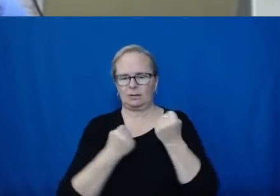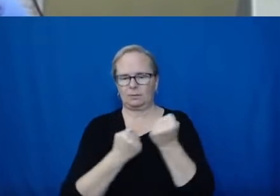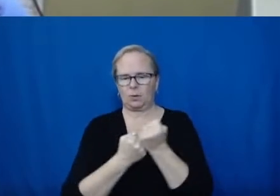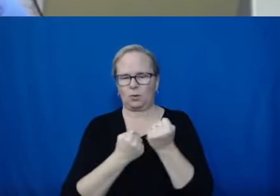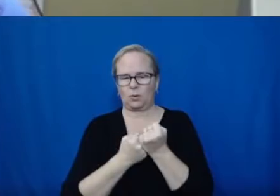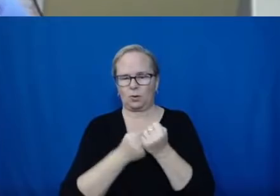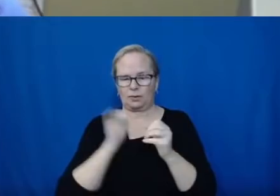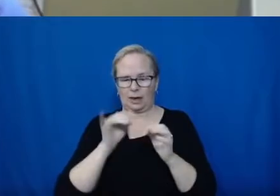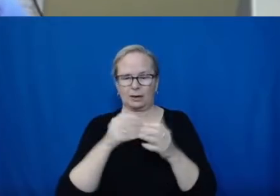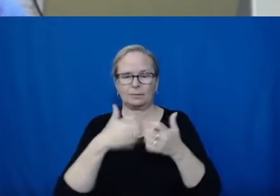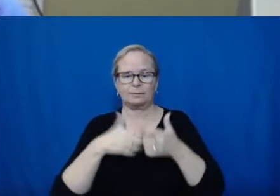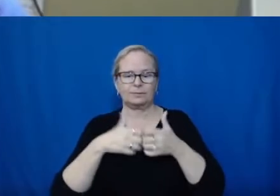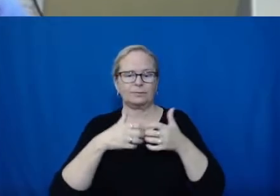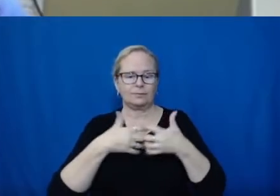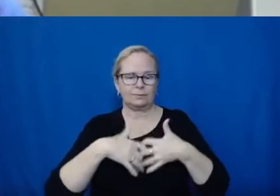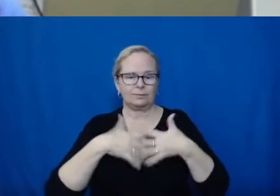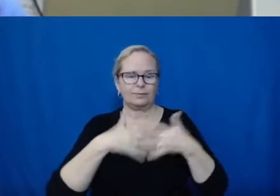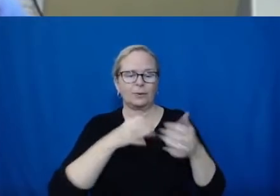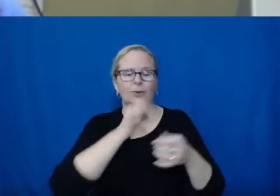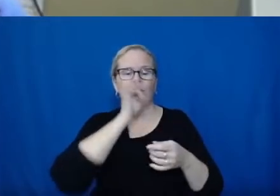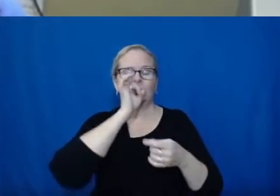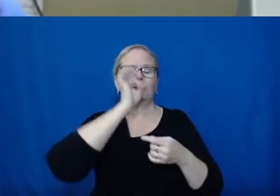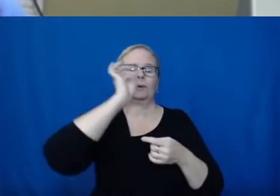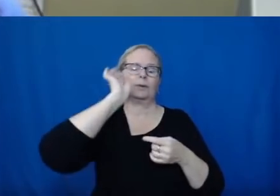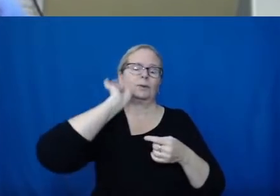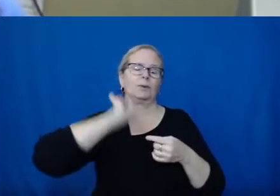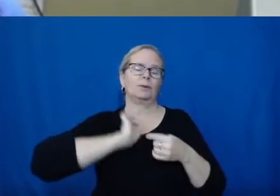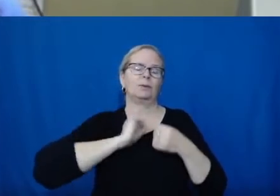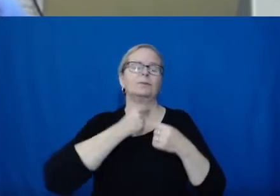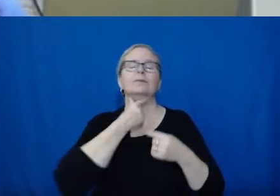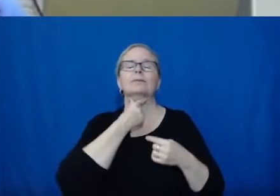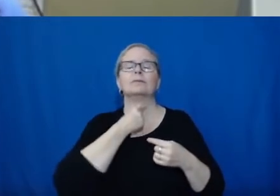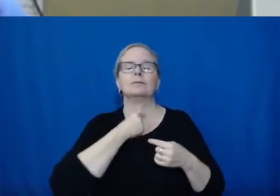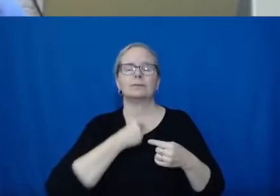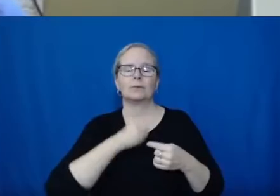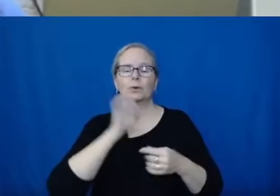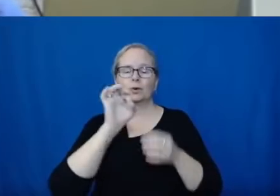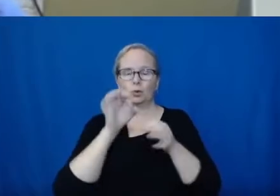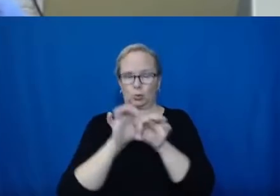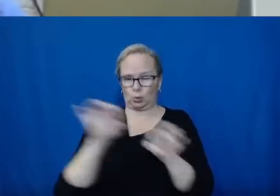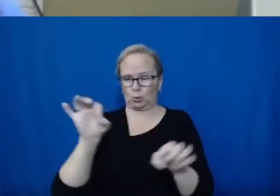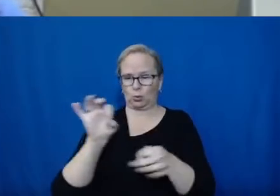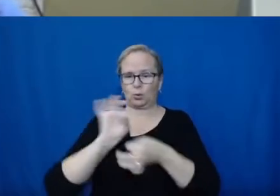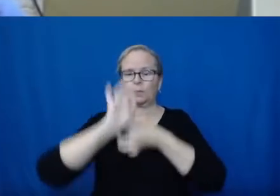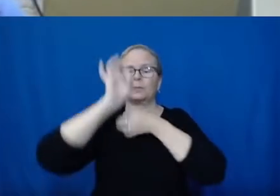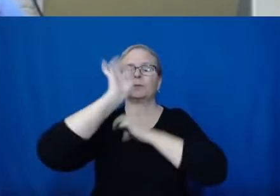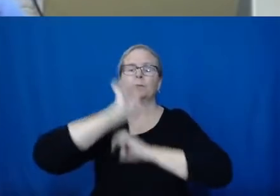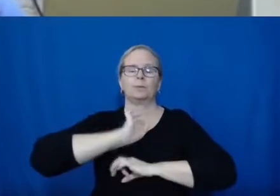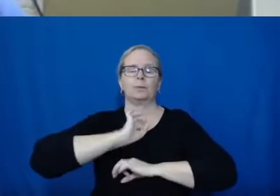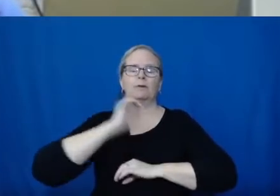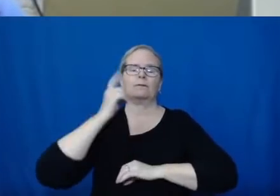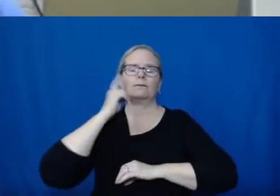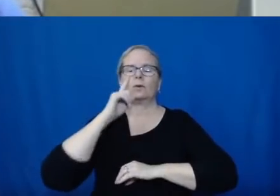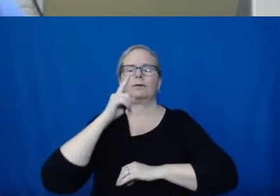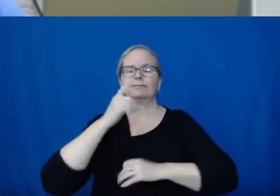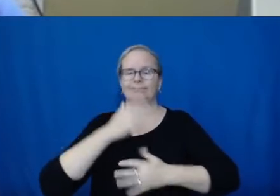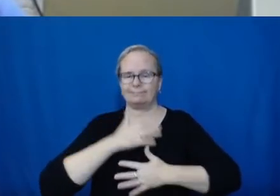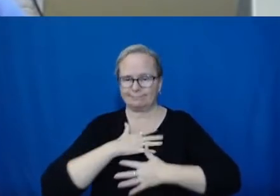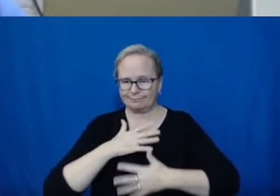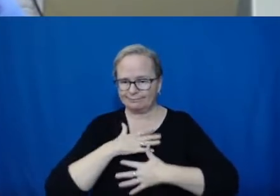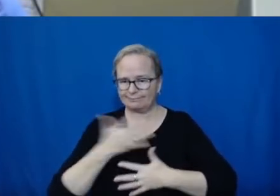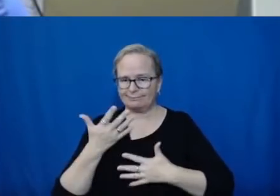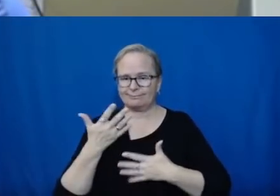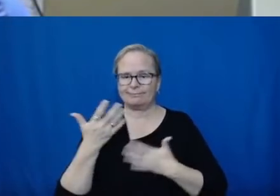We insert and maintain breathing tubes for intubation. We maintain and insert arterial lines for blood pressure monitoring